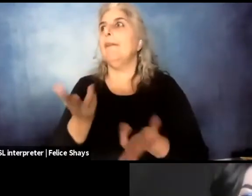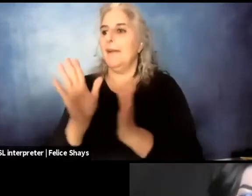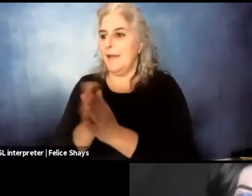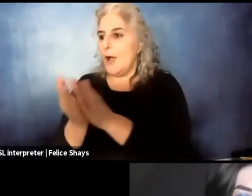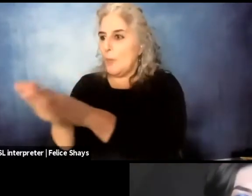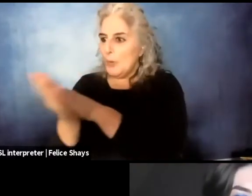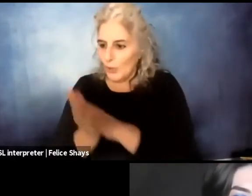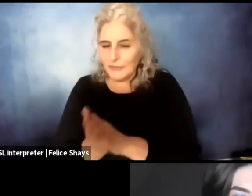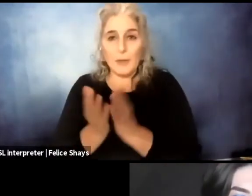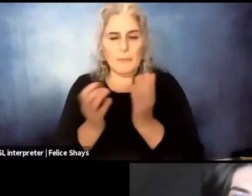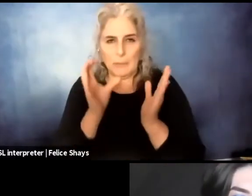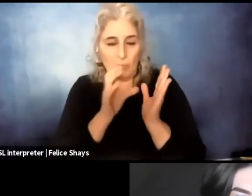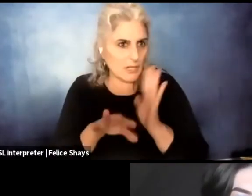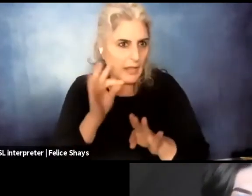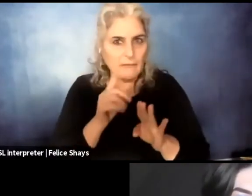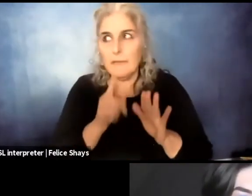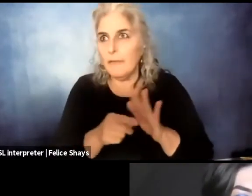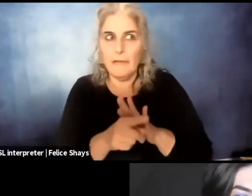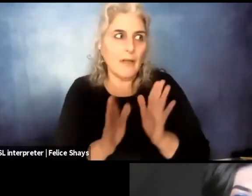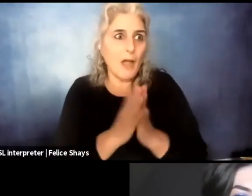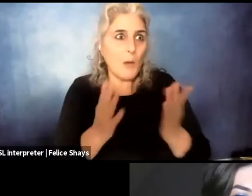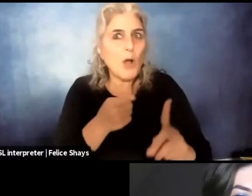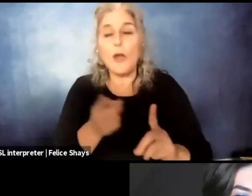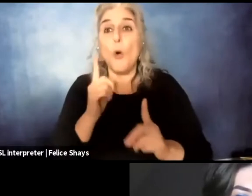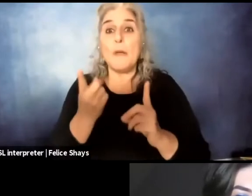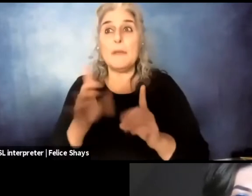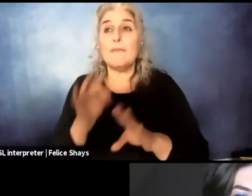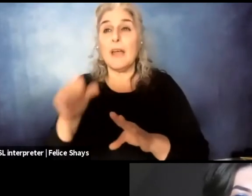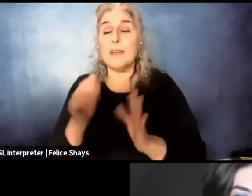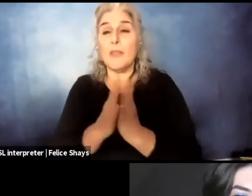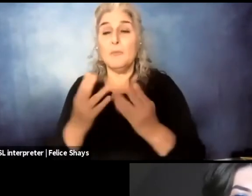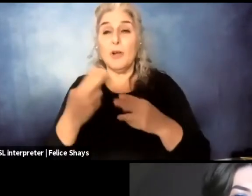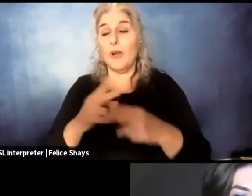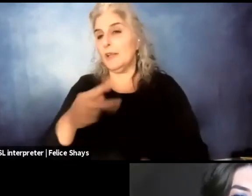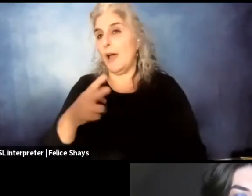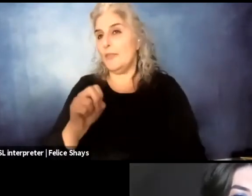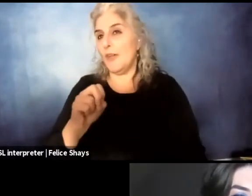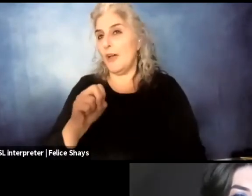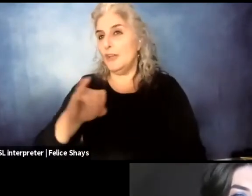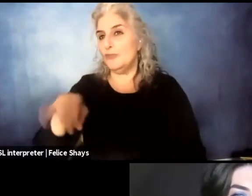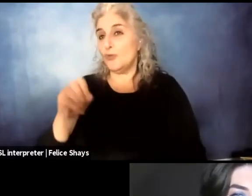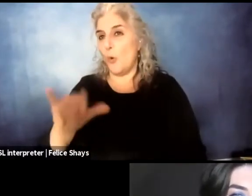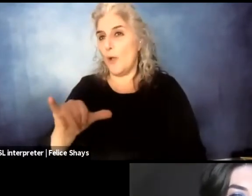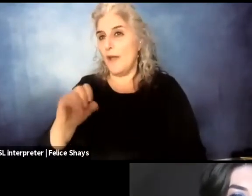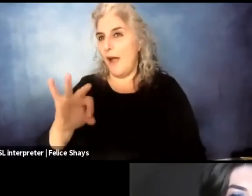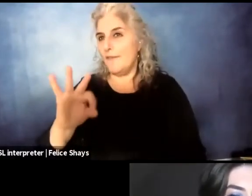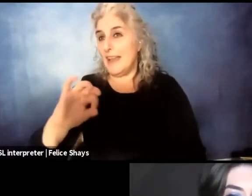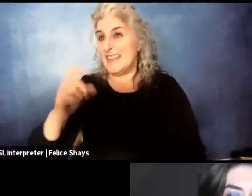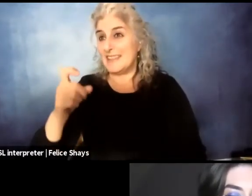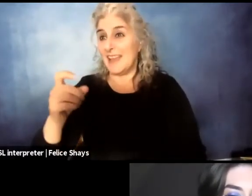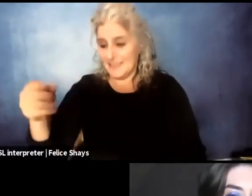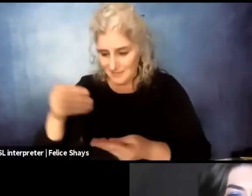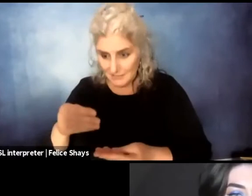in the parents' room, or, finding the joy of sex. But I have to say, as I've evolved, I started as a